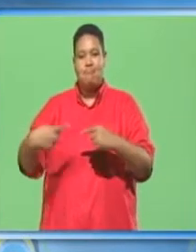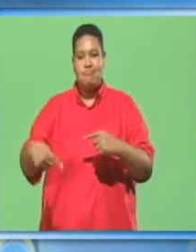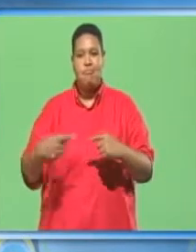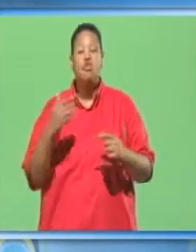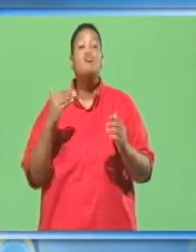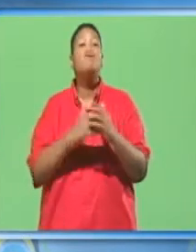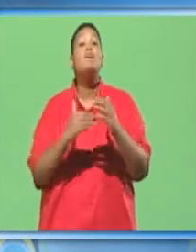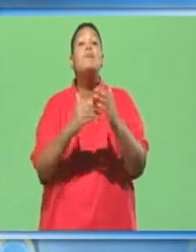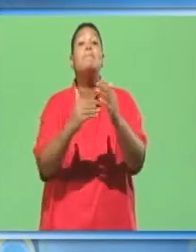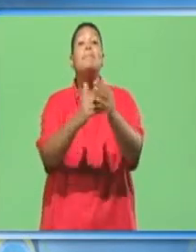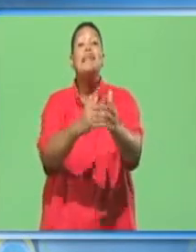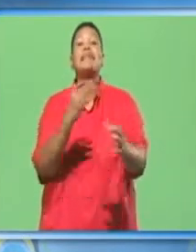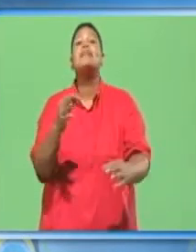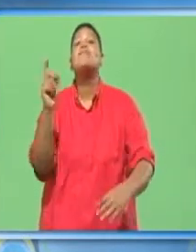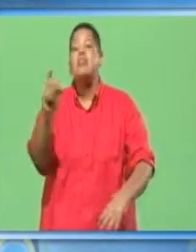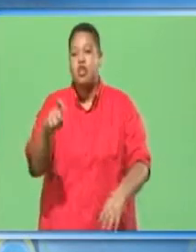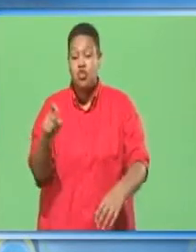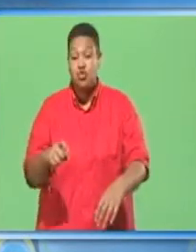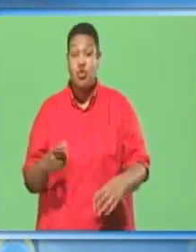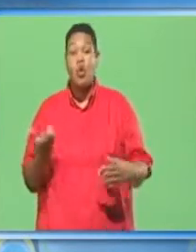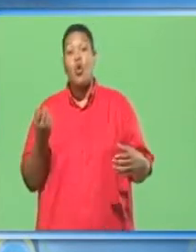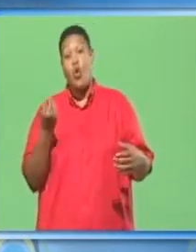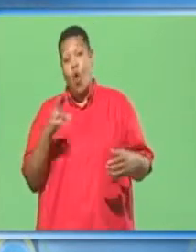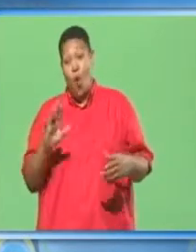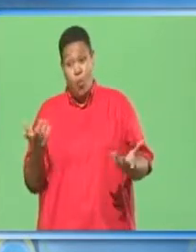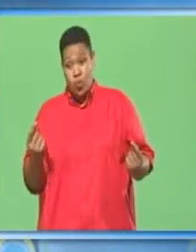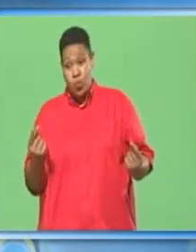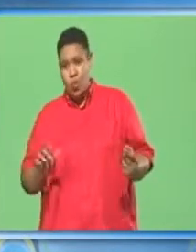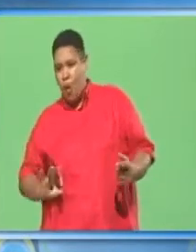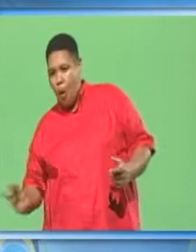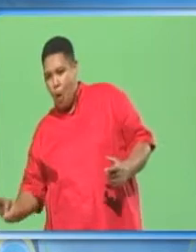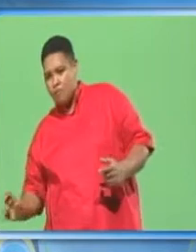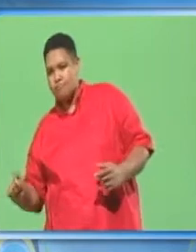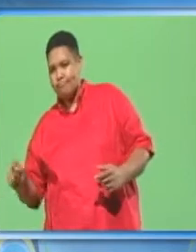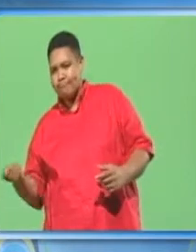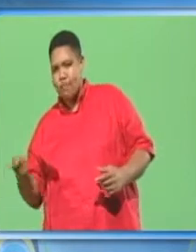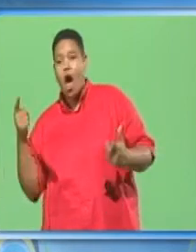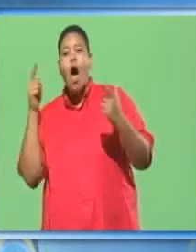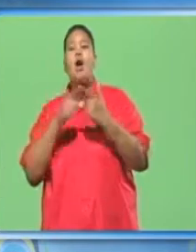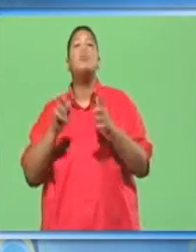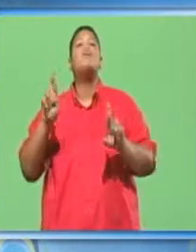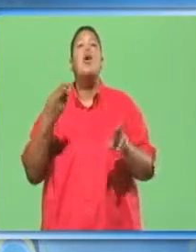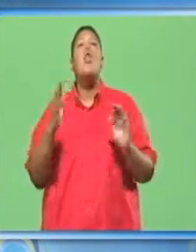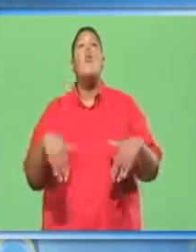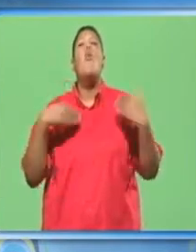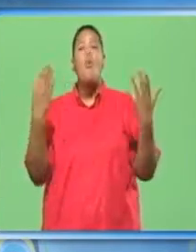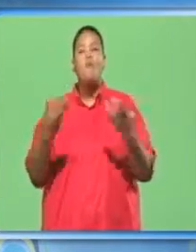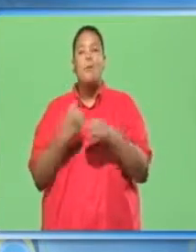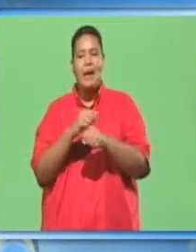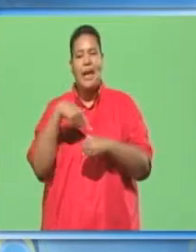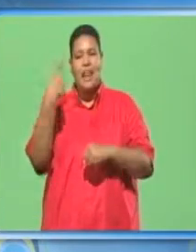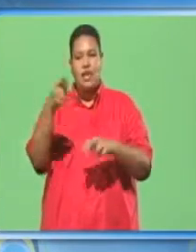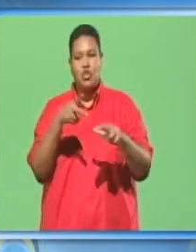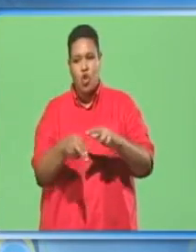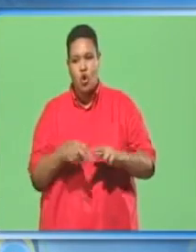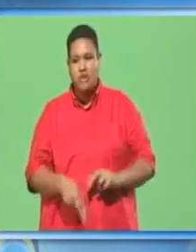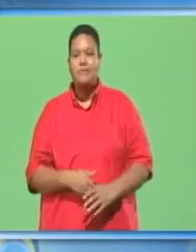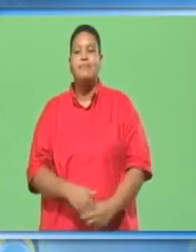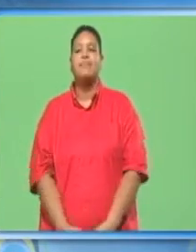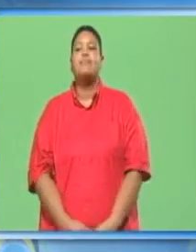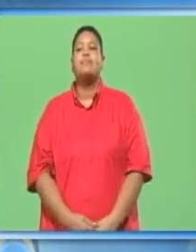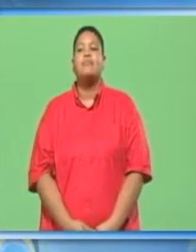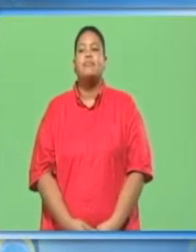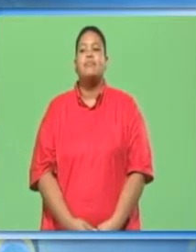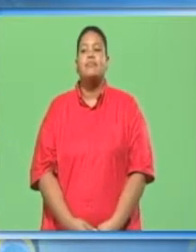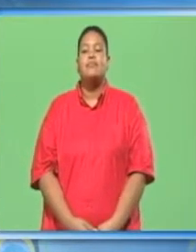Repeat the procedure if necessary, otherwise switch off the saw until ready to make a next cut.